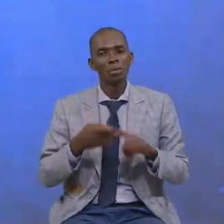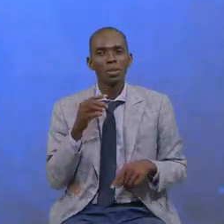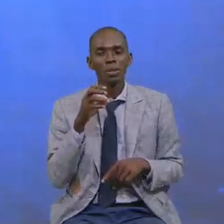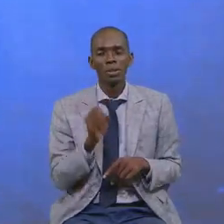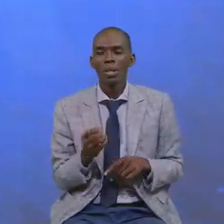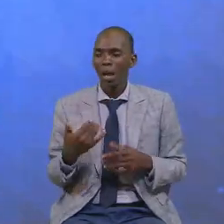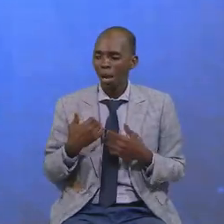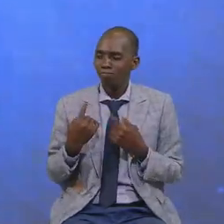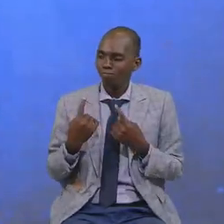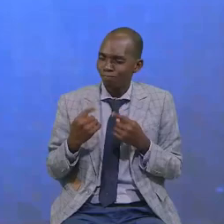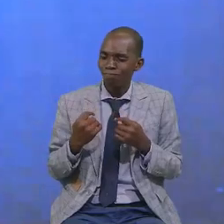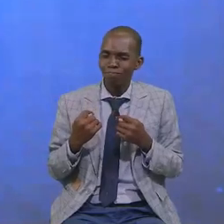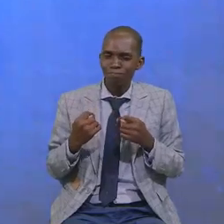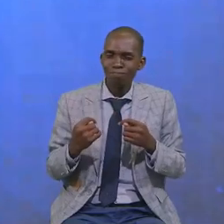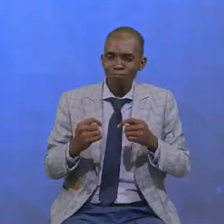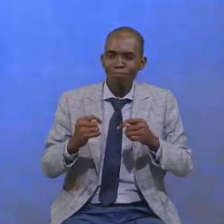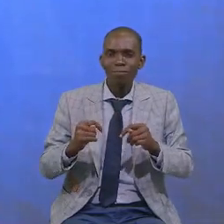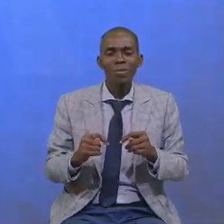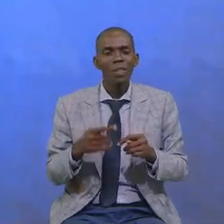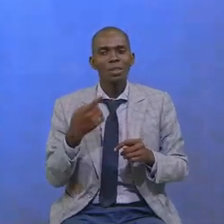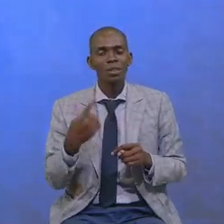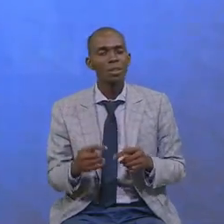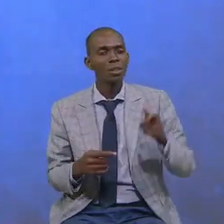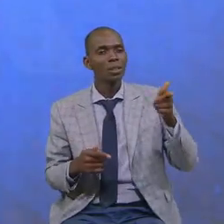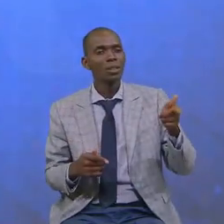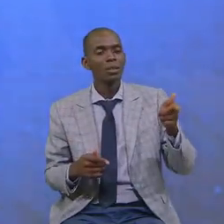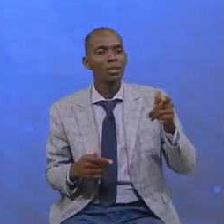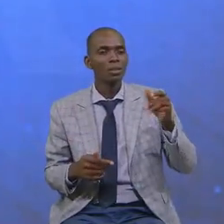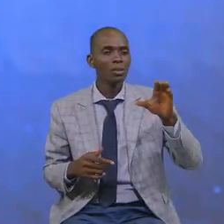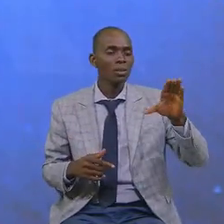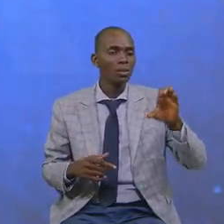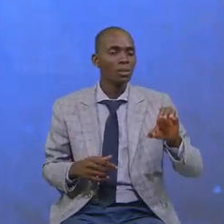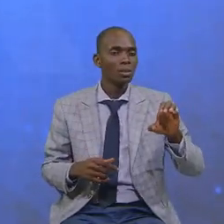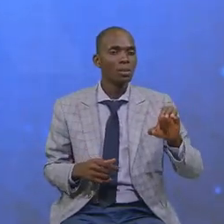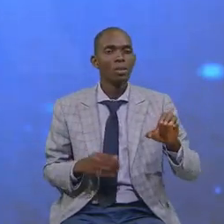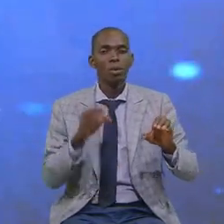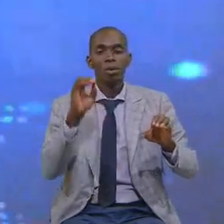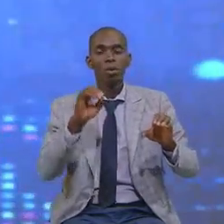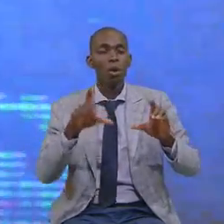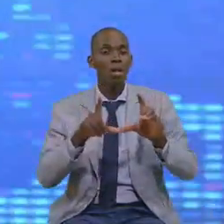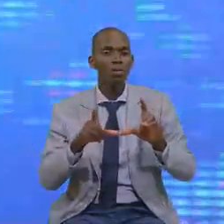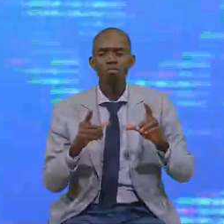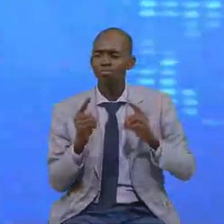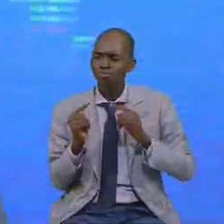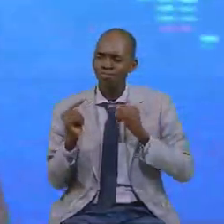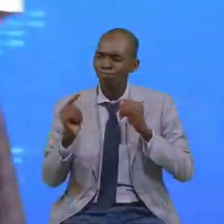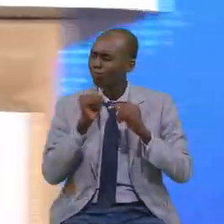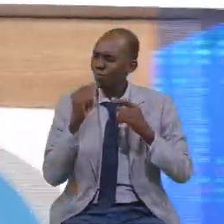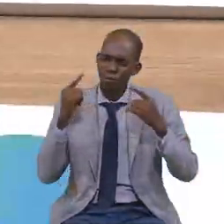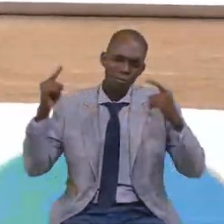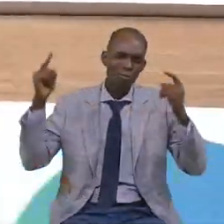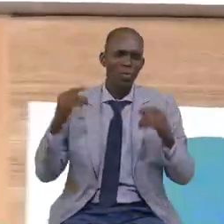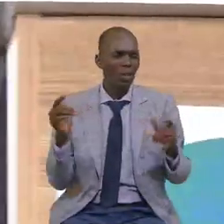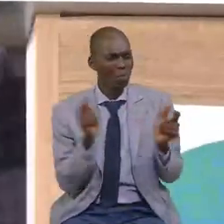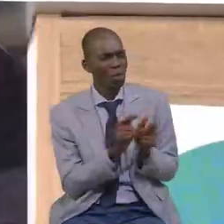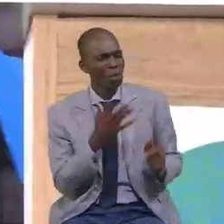tried the GCOE O level many, many years. He didn't make it. And he came to me and he said, my